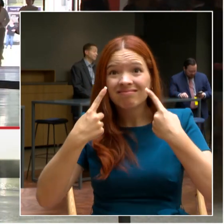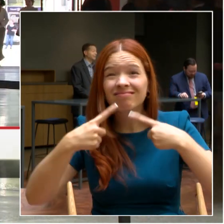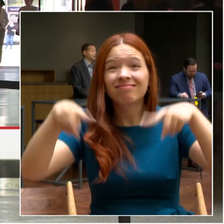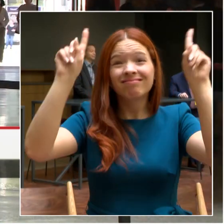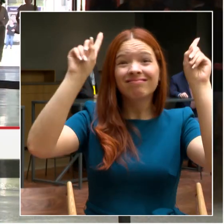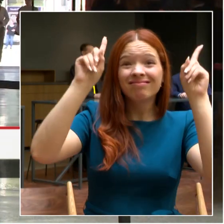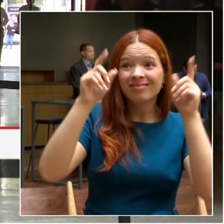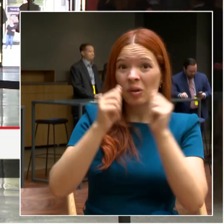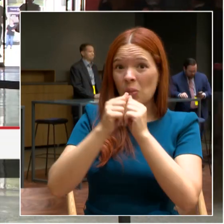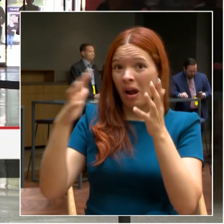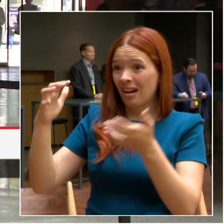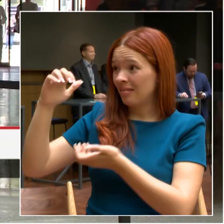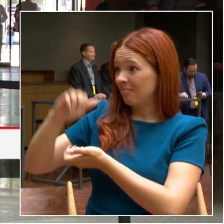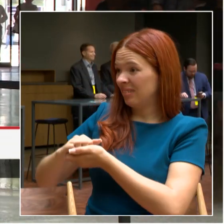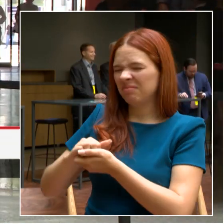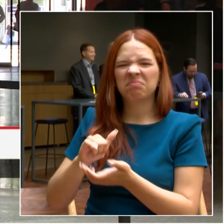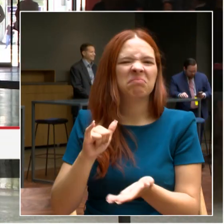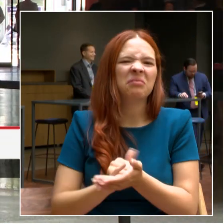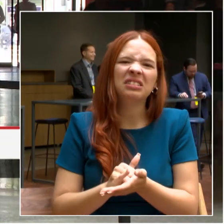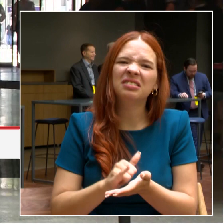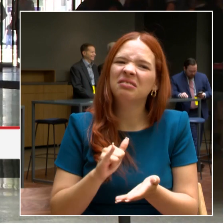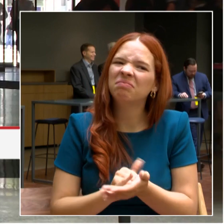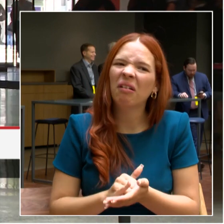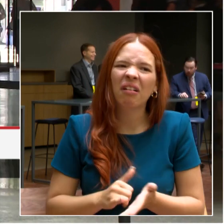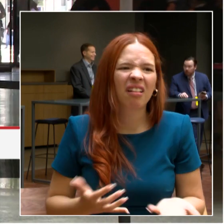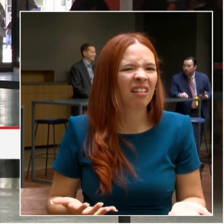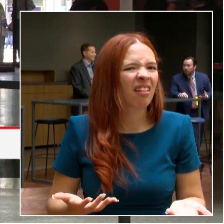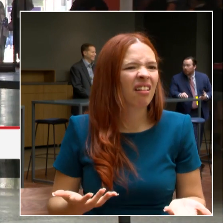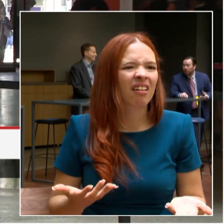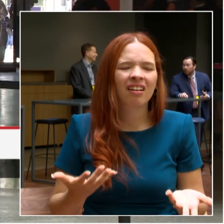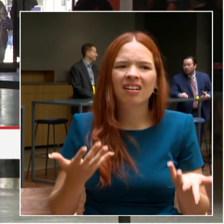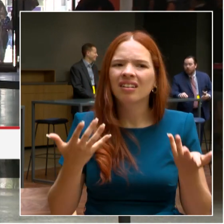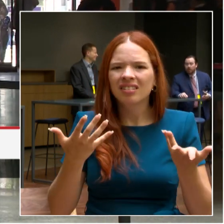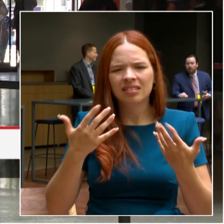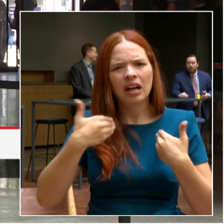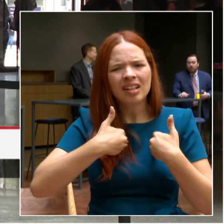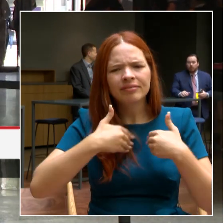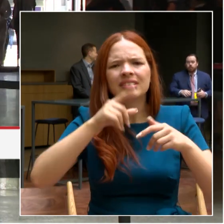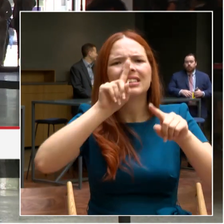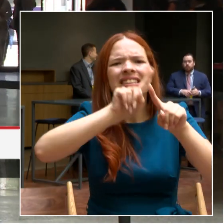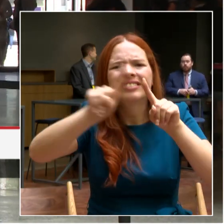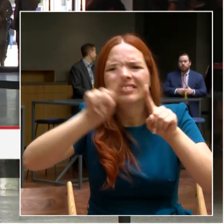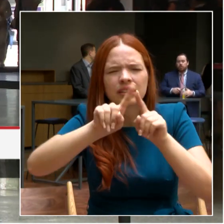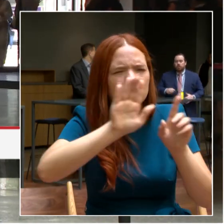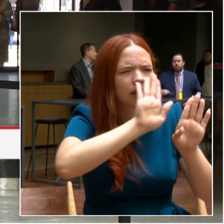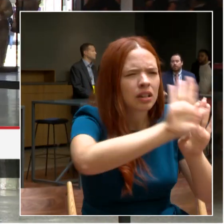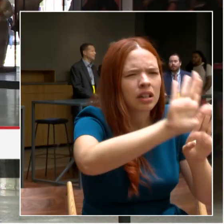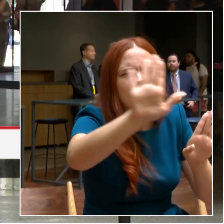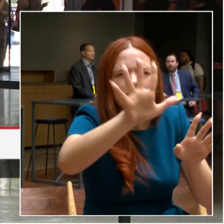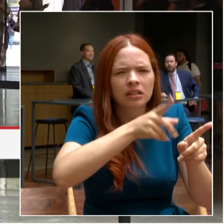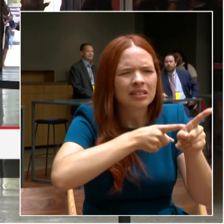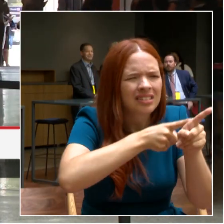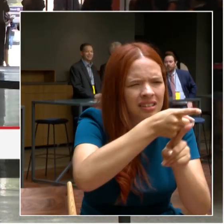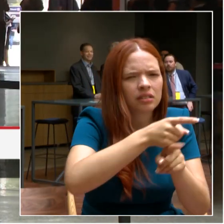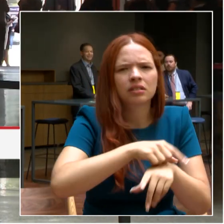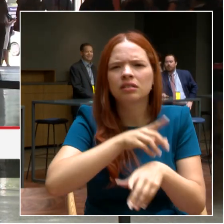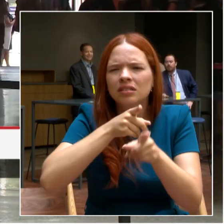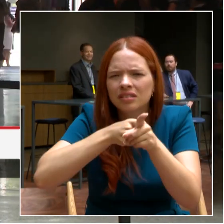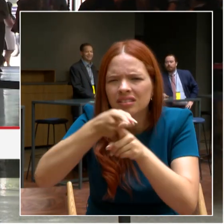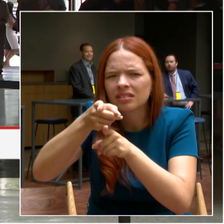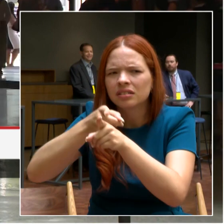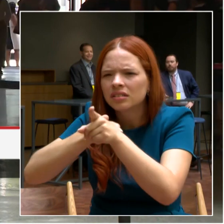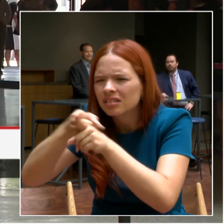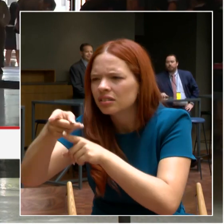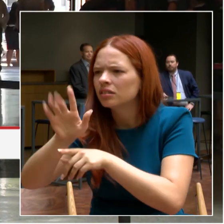broad array of partners across different disciplines, different industries, different sectors, and you all represent that. And so what we want to make